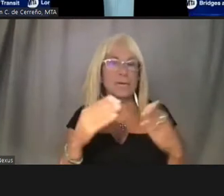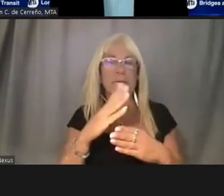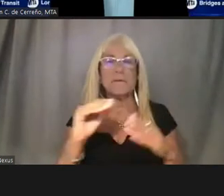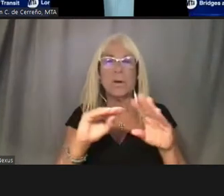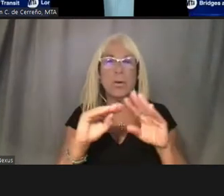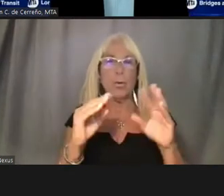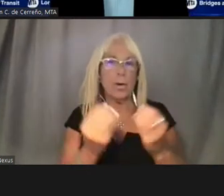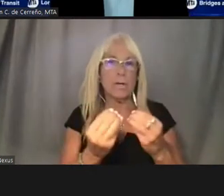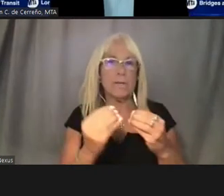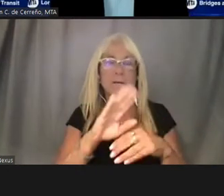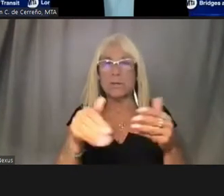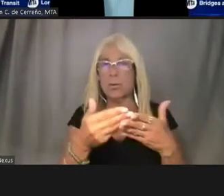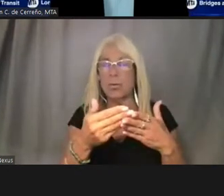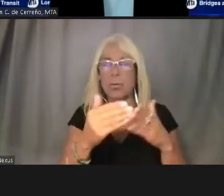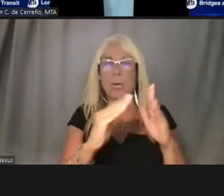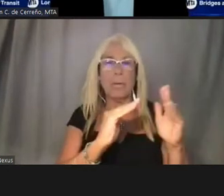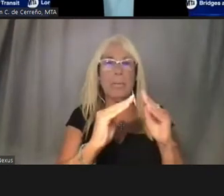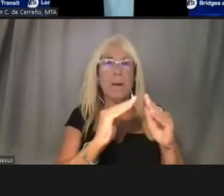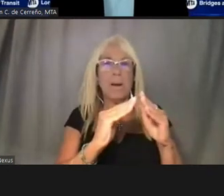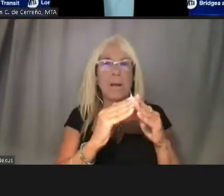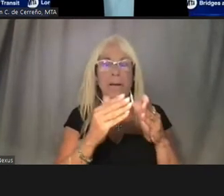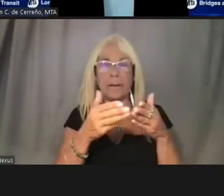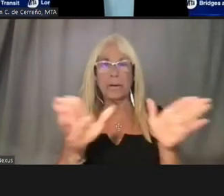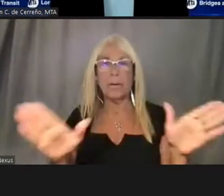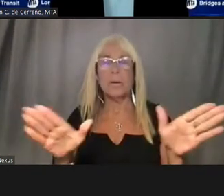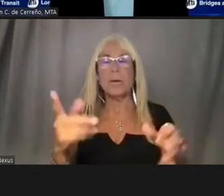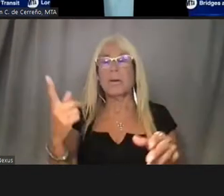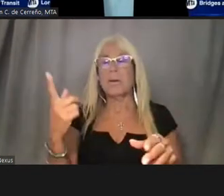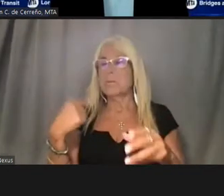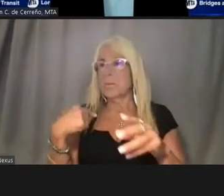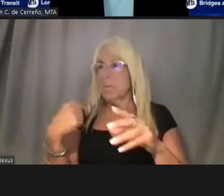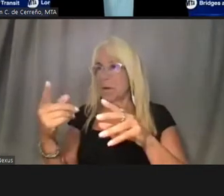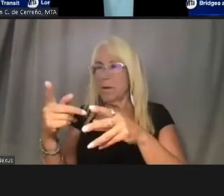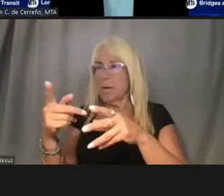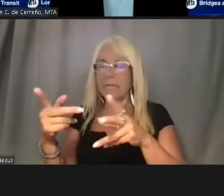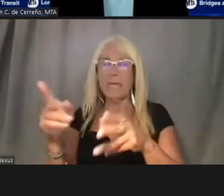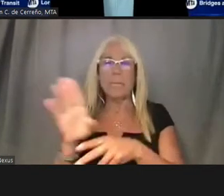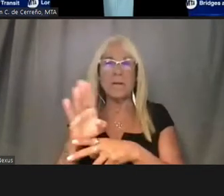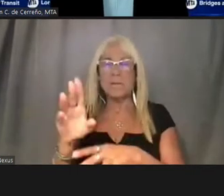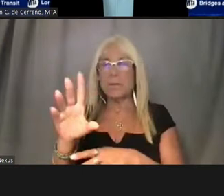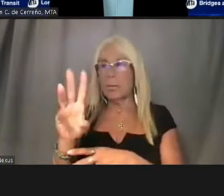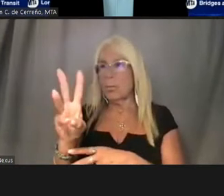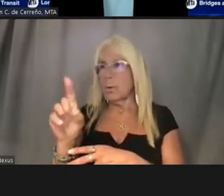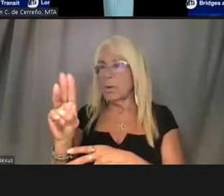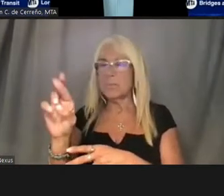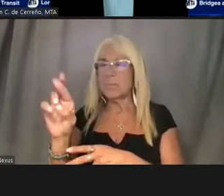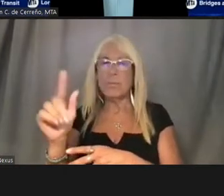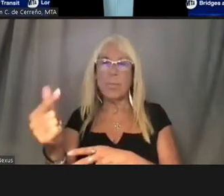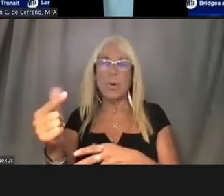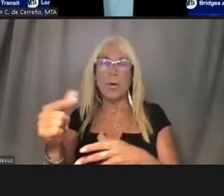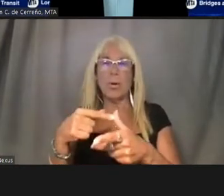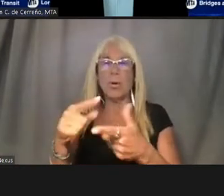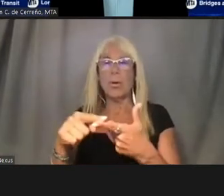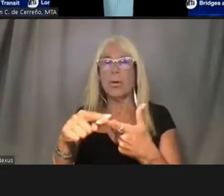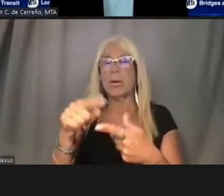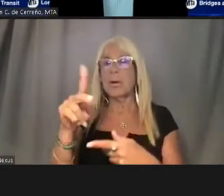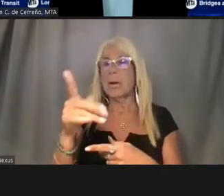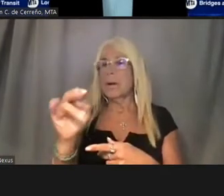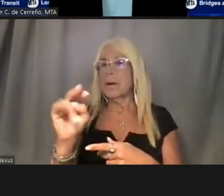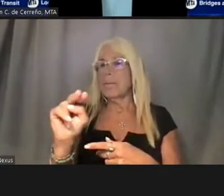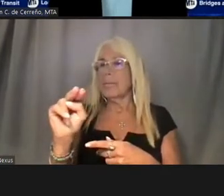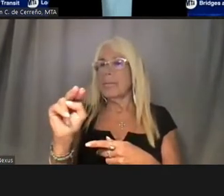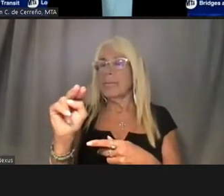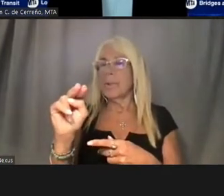and more we have friends in Williamsburg Brooklyn Long Island City and Plainfield Long Island as well as the